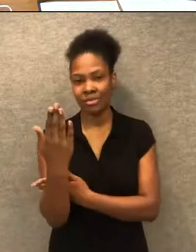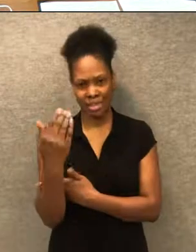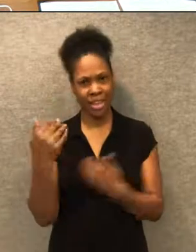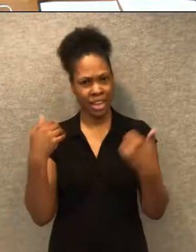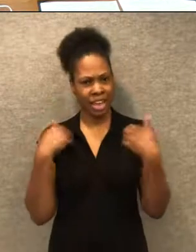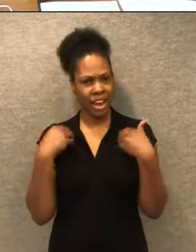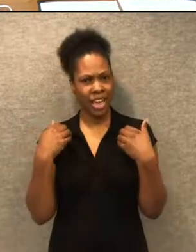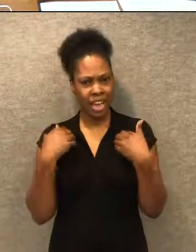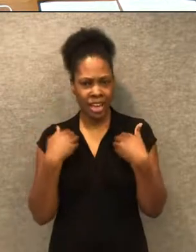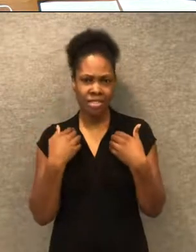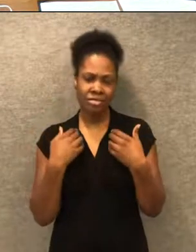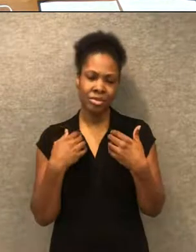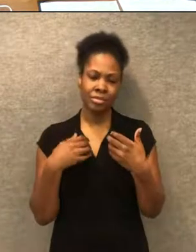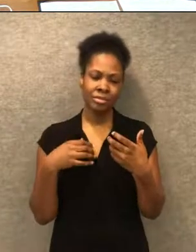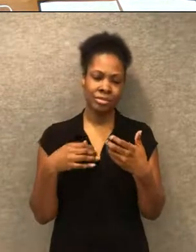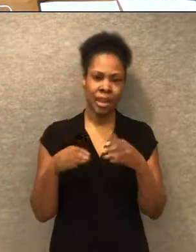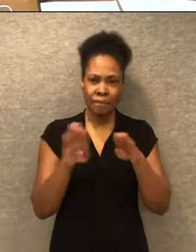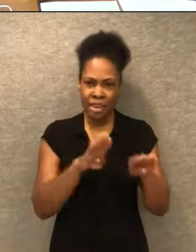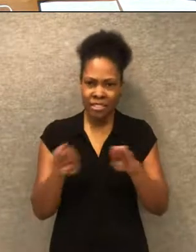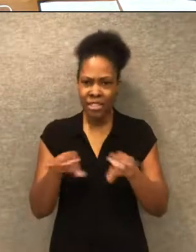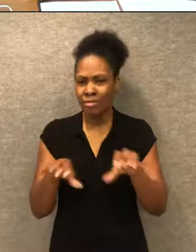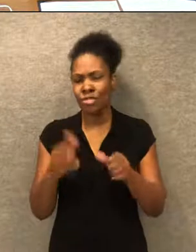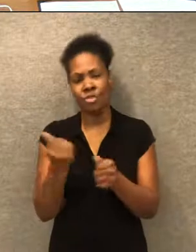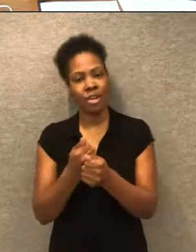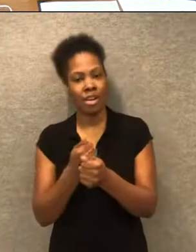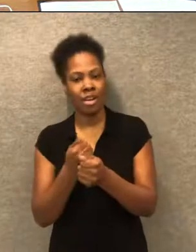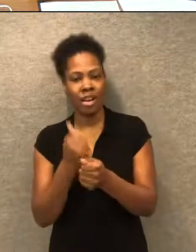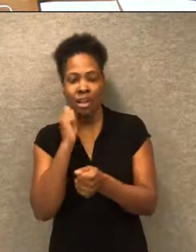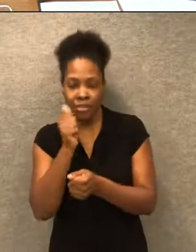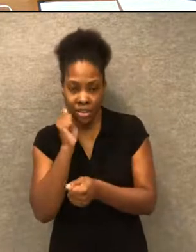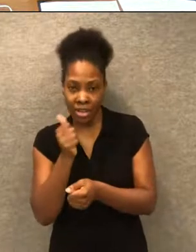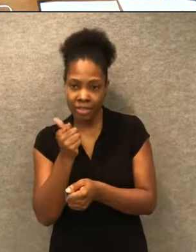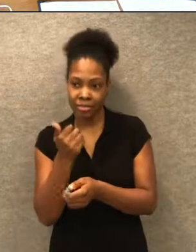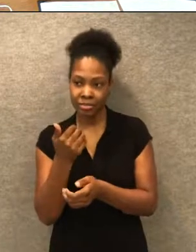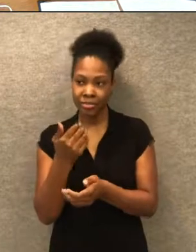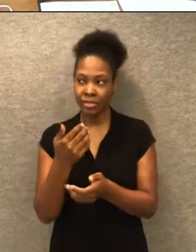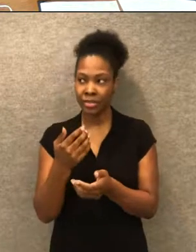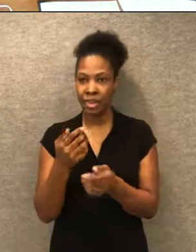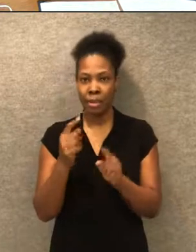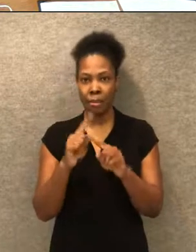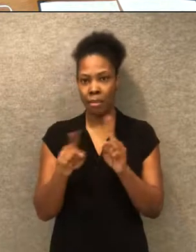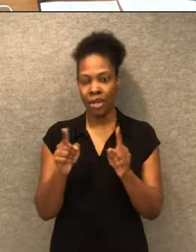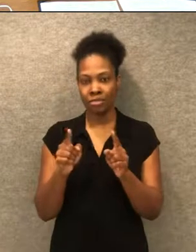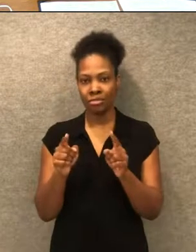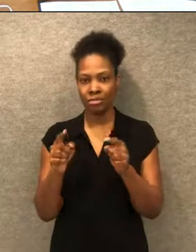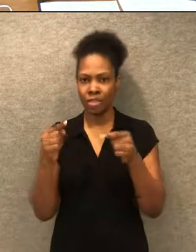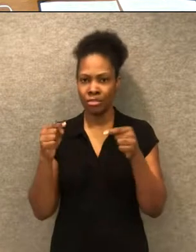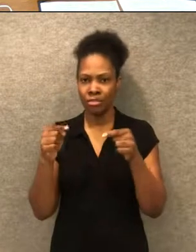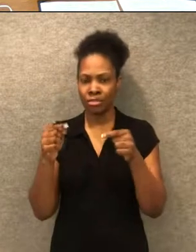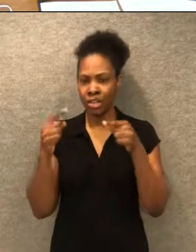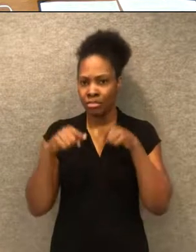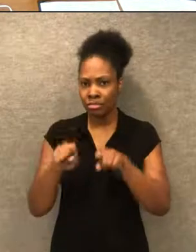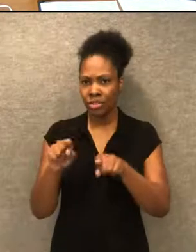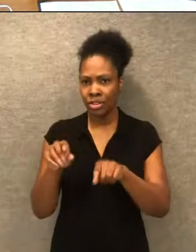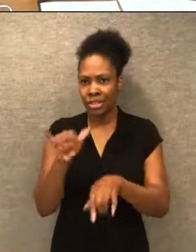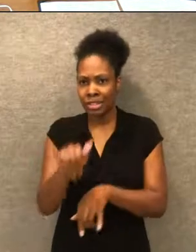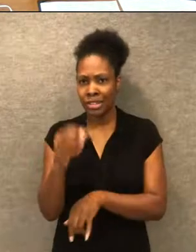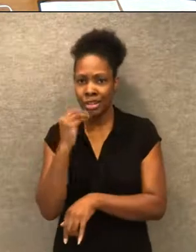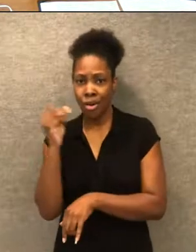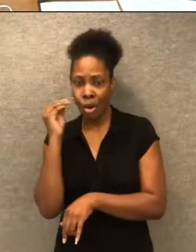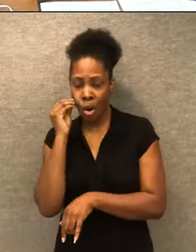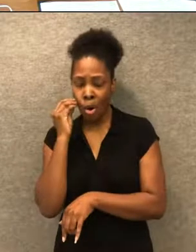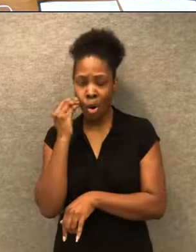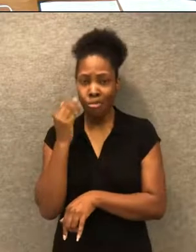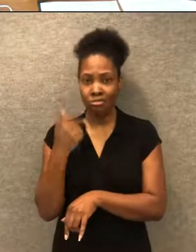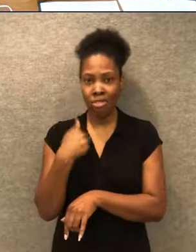And then I found several weeks into the quarantine, I was like sleeping late. My sleep was disrupted. I